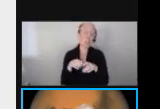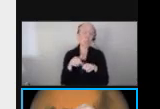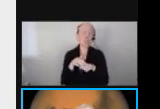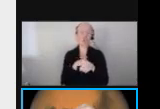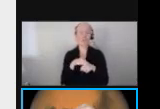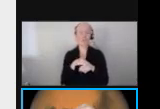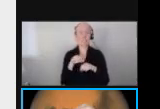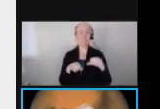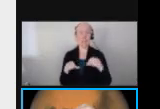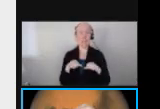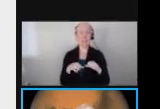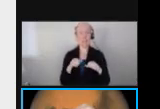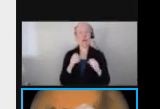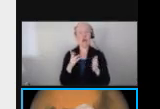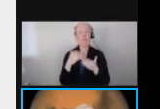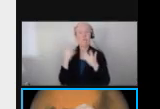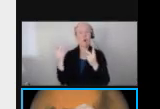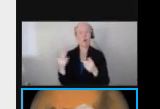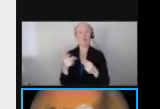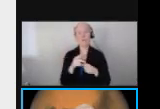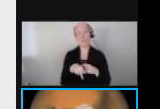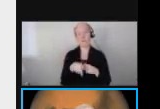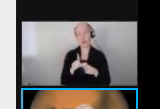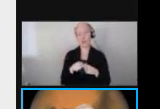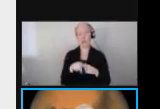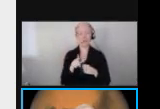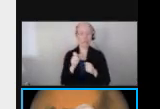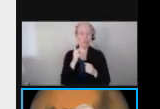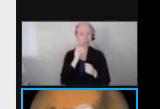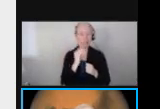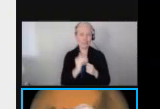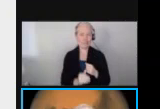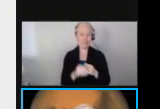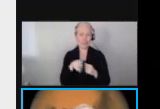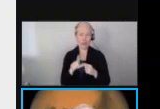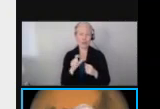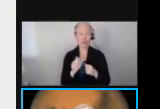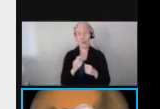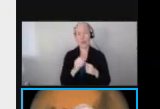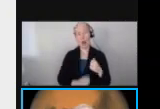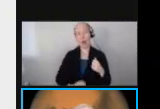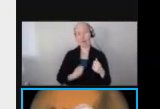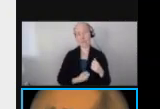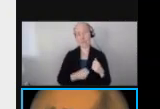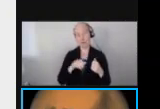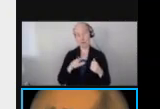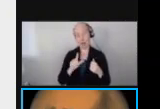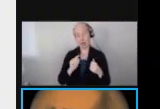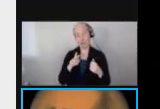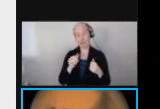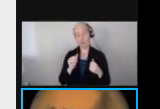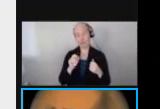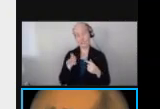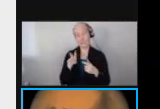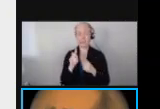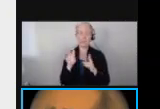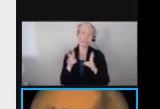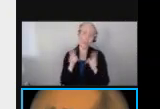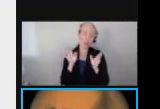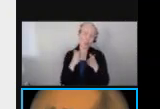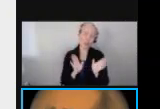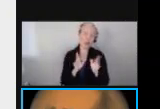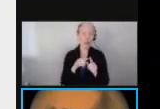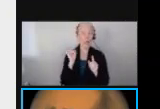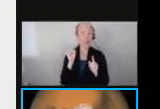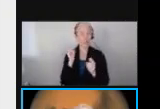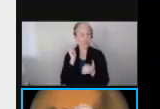you can see that, like I said, they're just payloads. So ultrasound is very generic. What we would do is if we get that